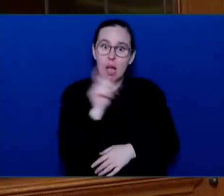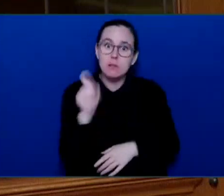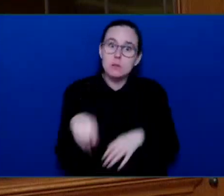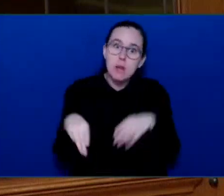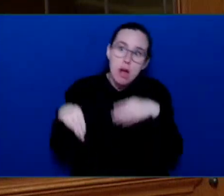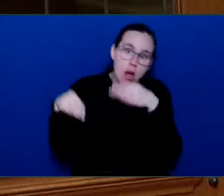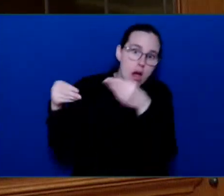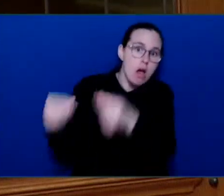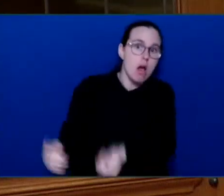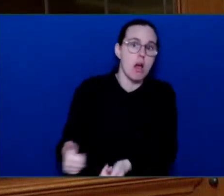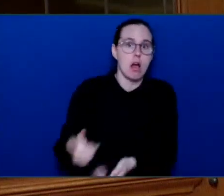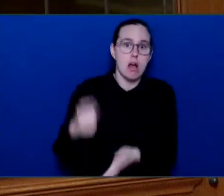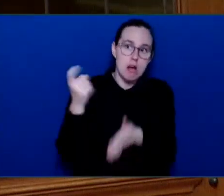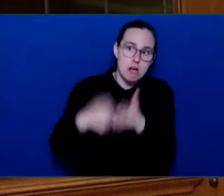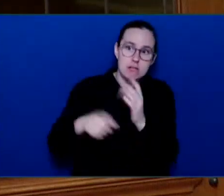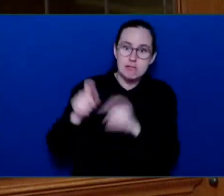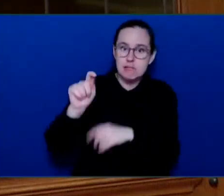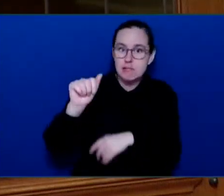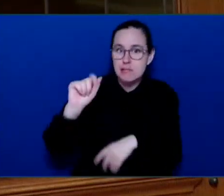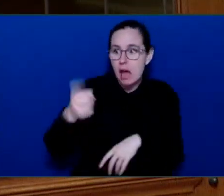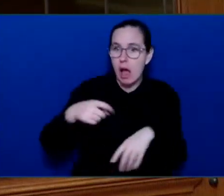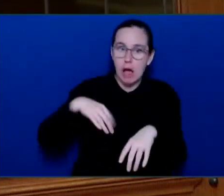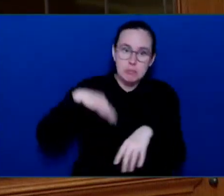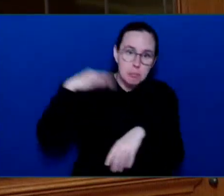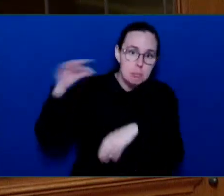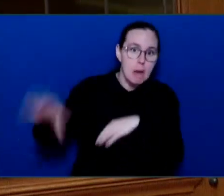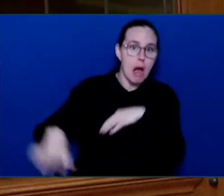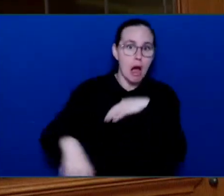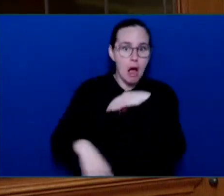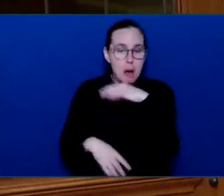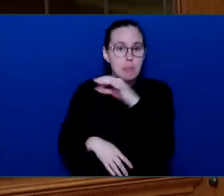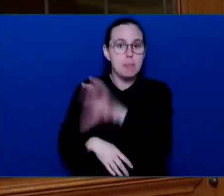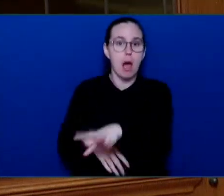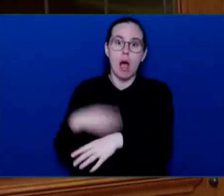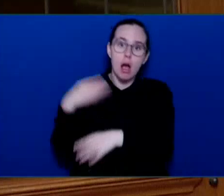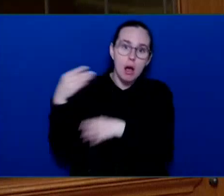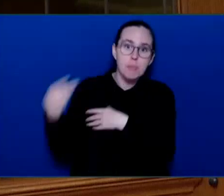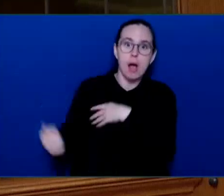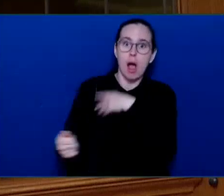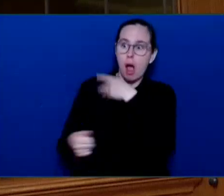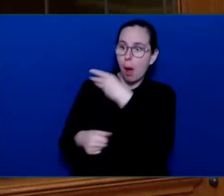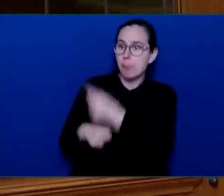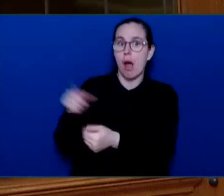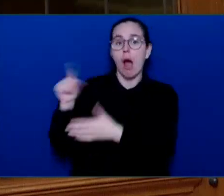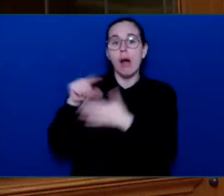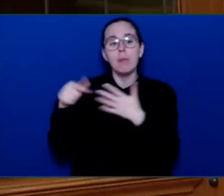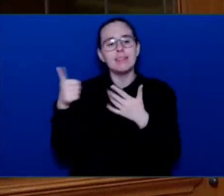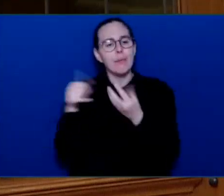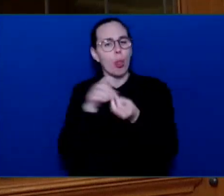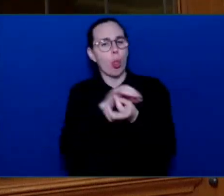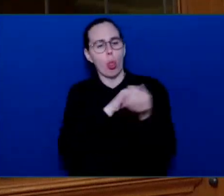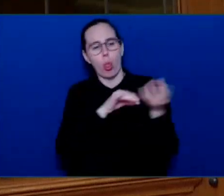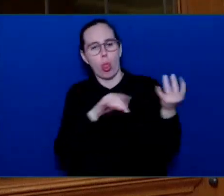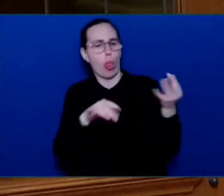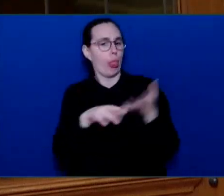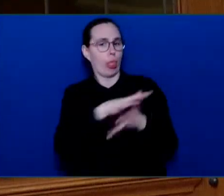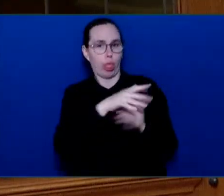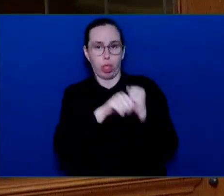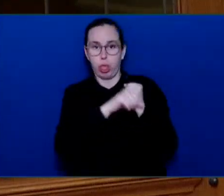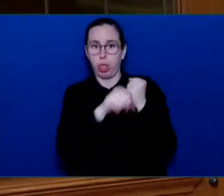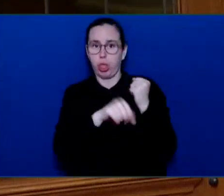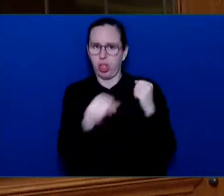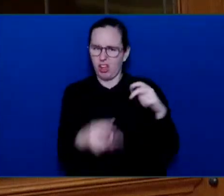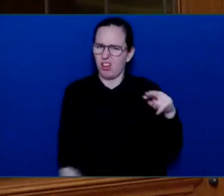community benefit agreements, and the delays pile up and up and up. It's also costing British